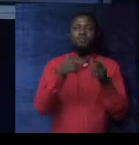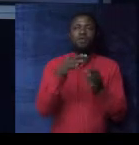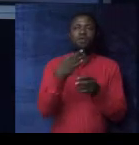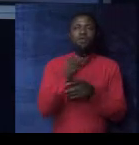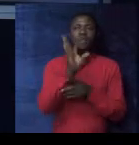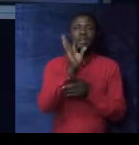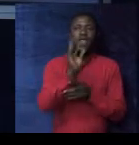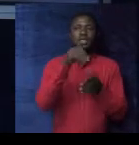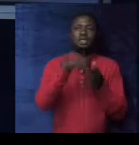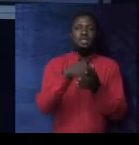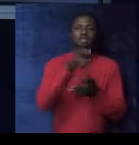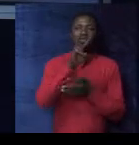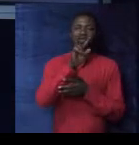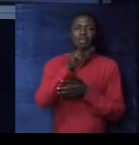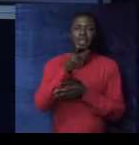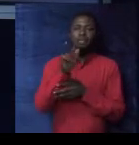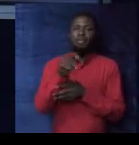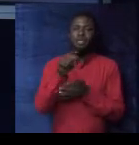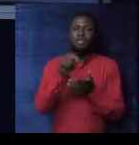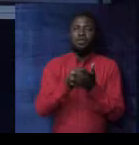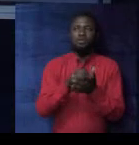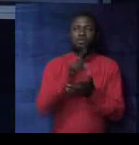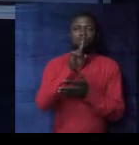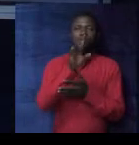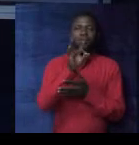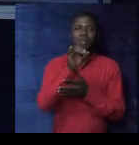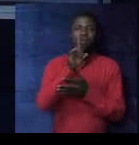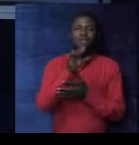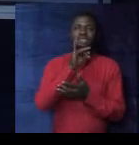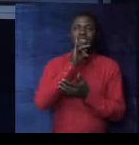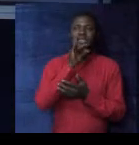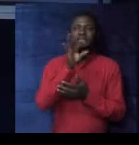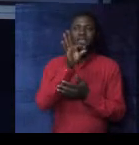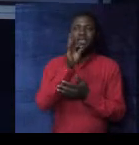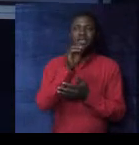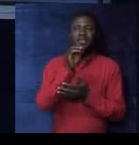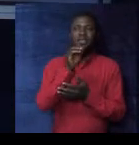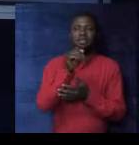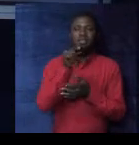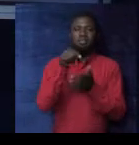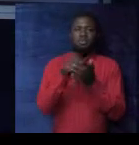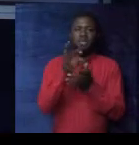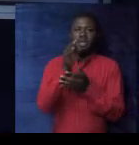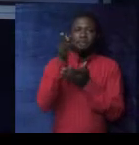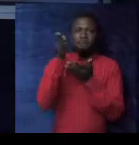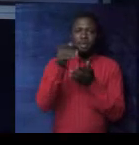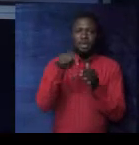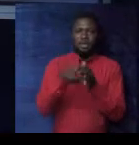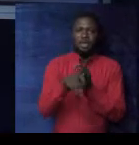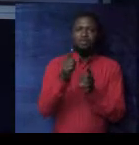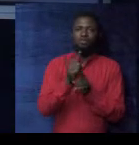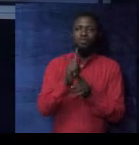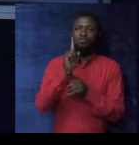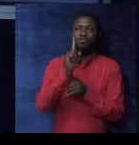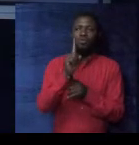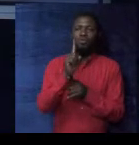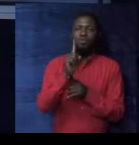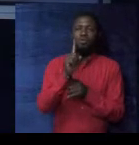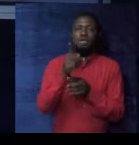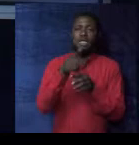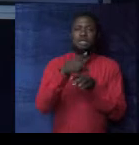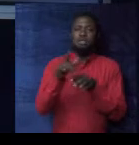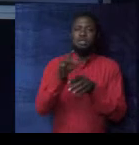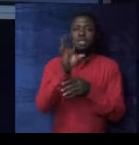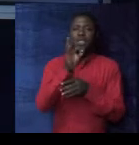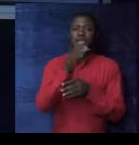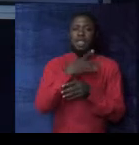the value of 9 in 233,191 is 90. I mean, this is 9. Bring it down. There's just 1 space. 9